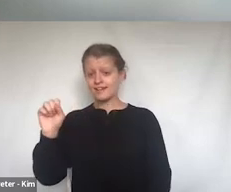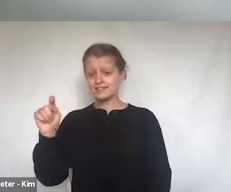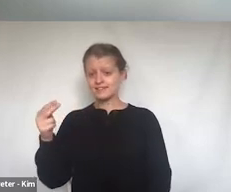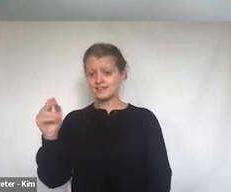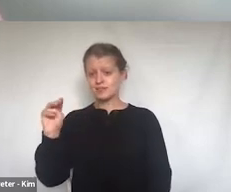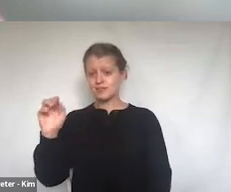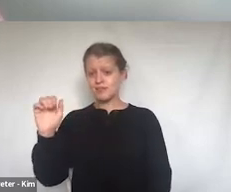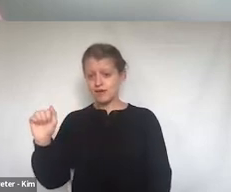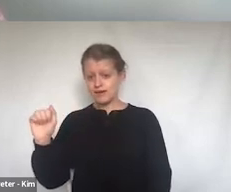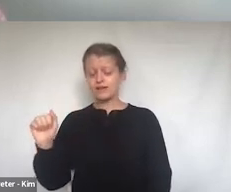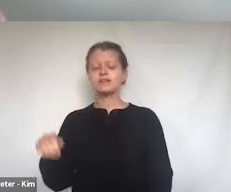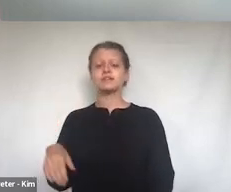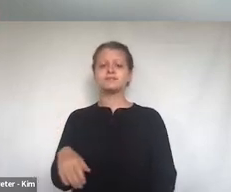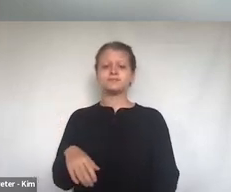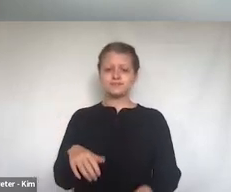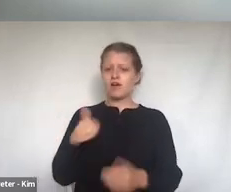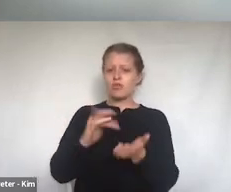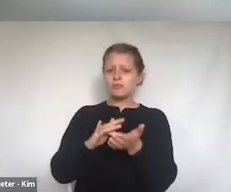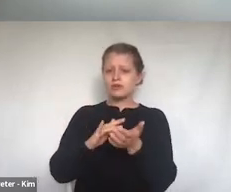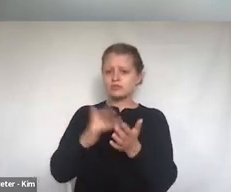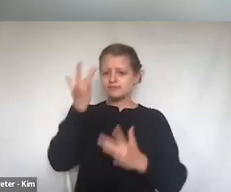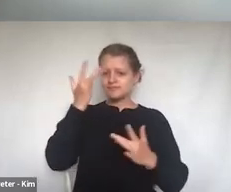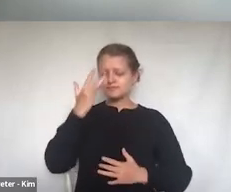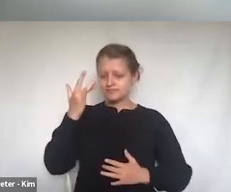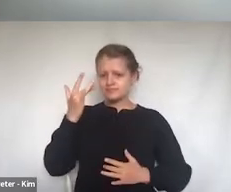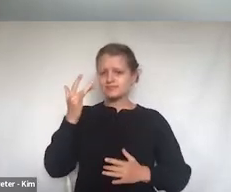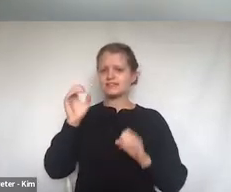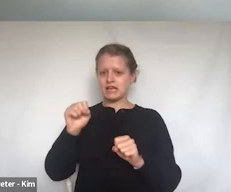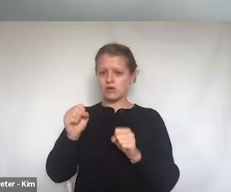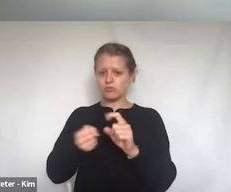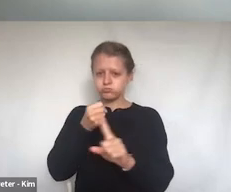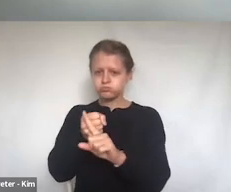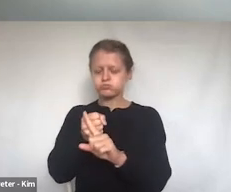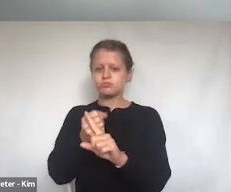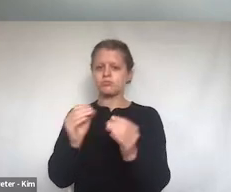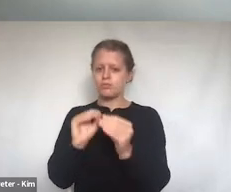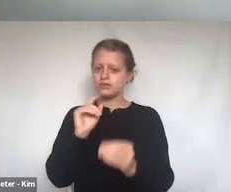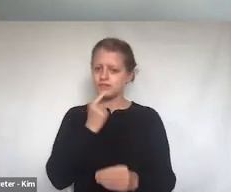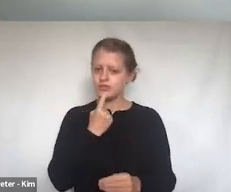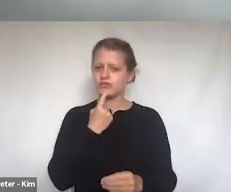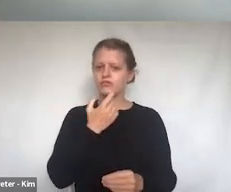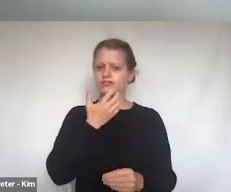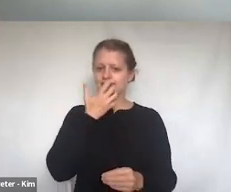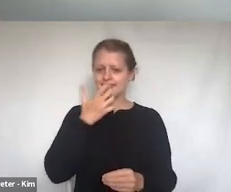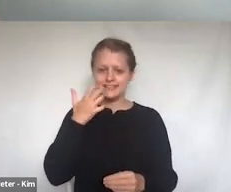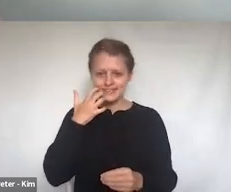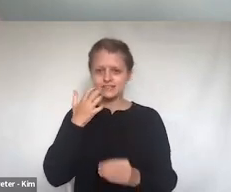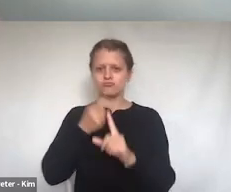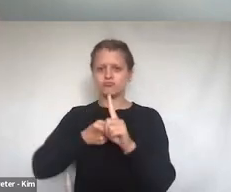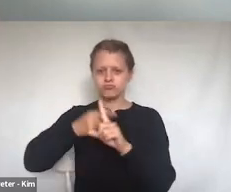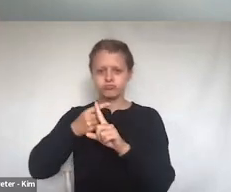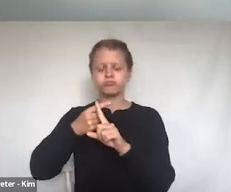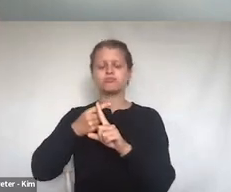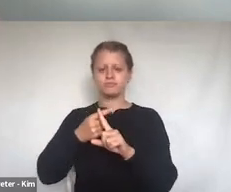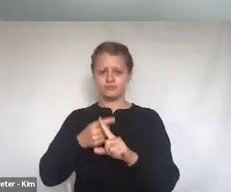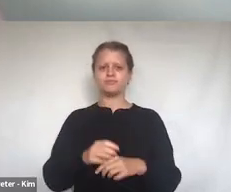pulmonary disease, can also place people at higher risk as well. So these are all some of the physical things that can make us more vulnerable to illness due